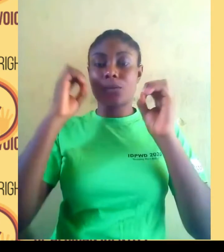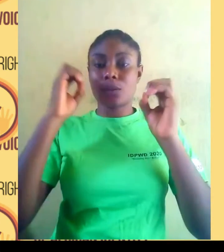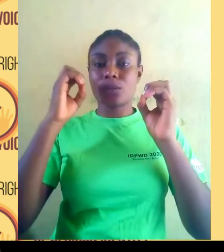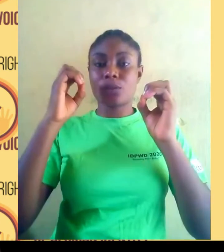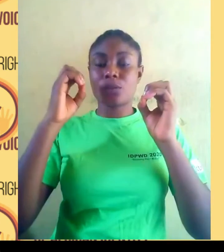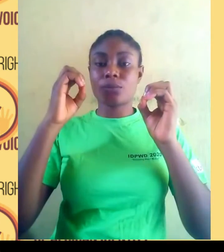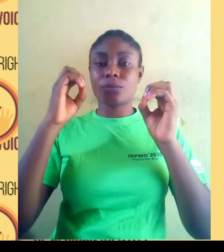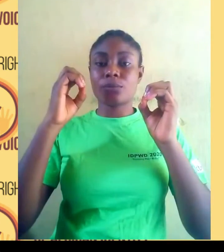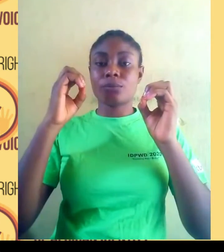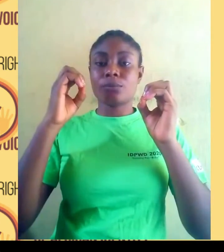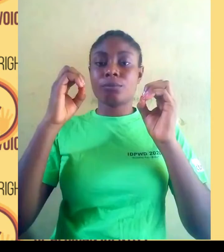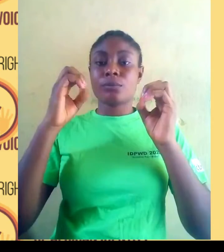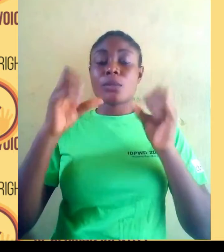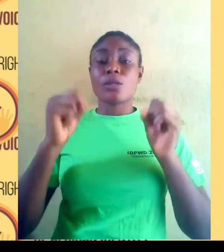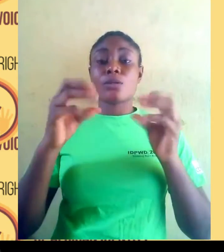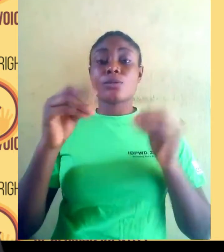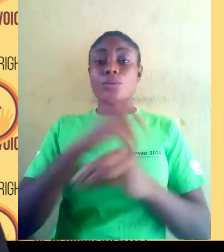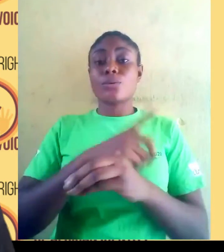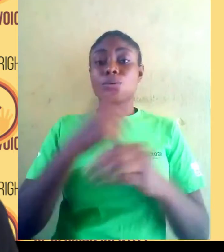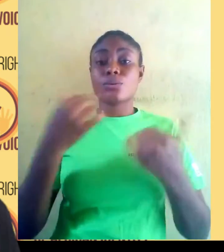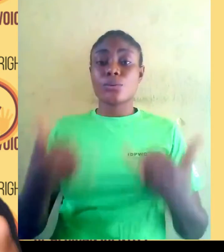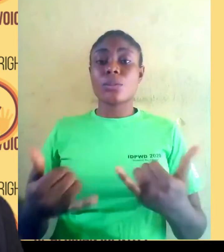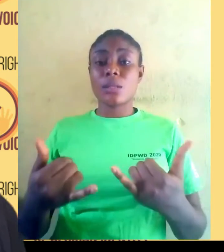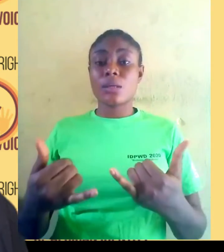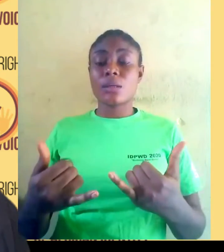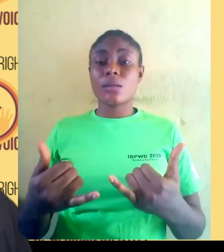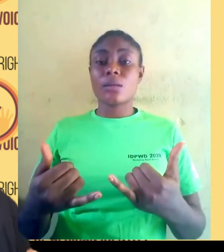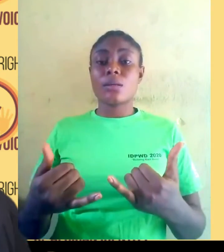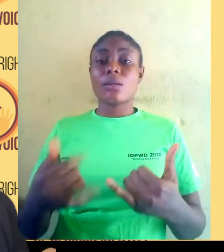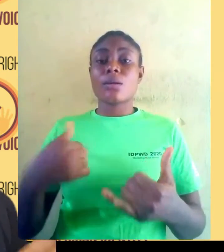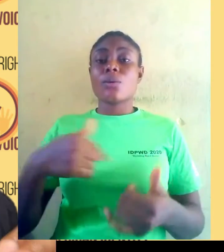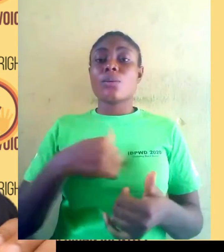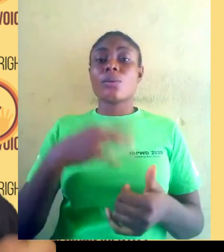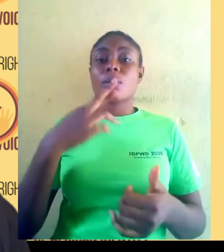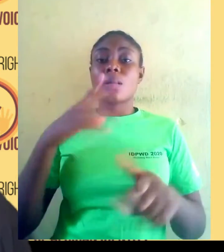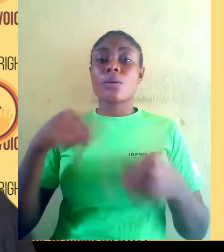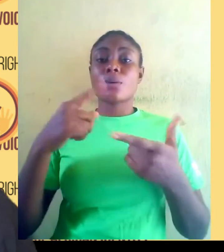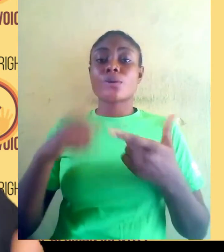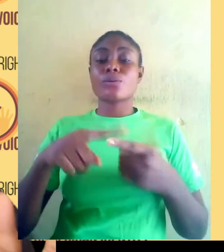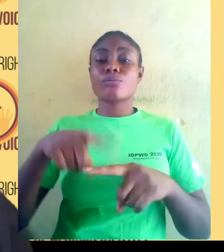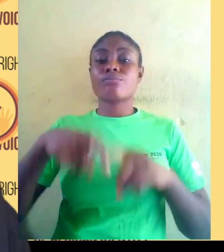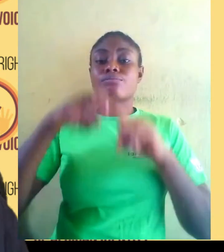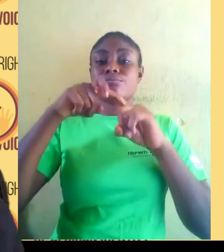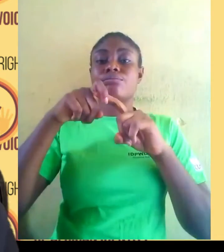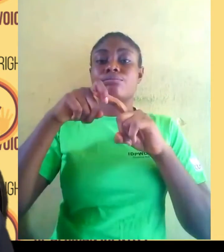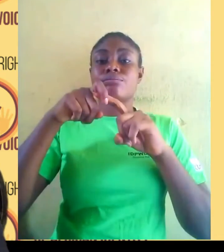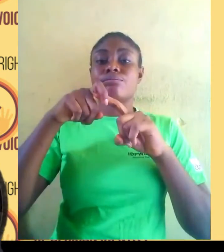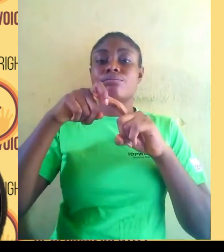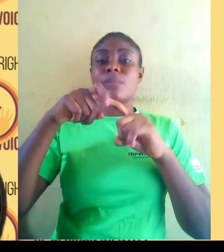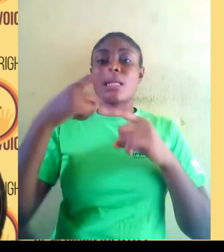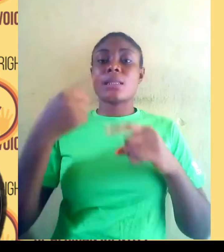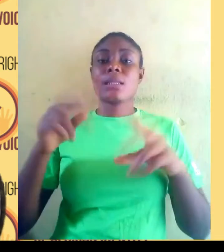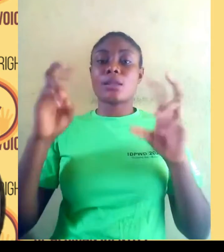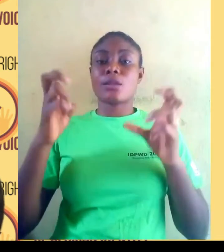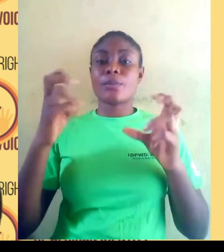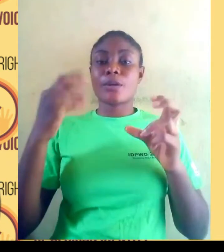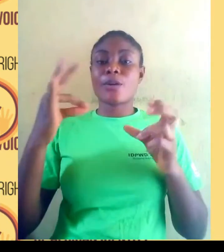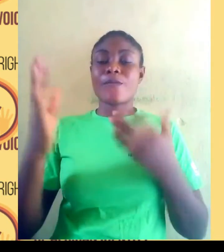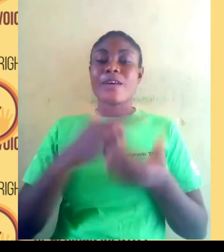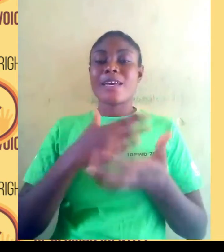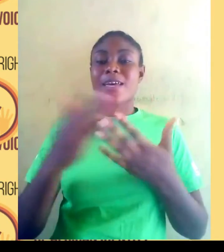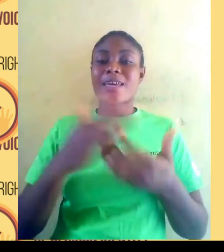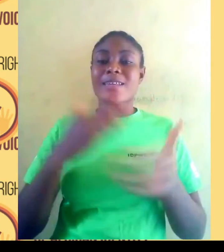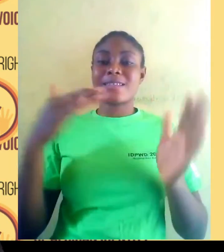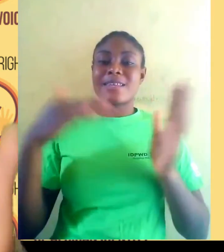So today, we are going to suspend the topic of case against deaf education in